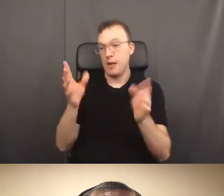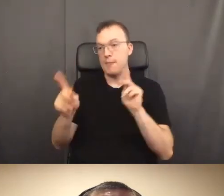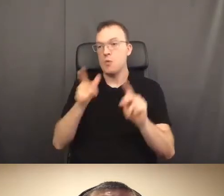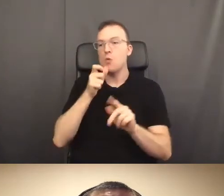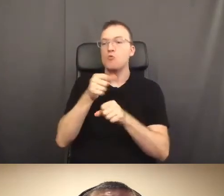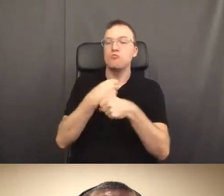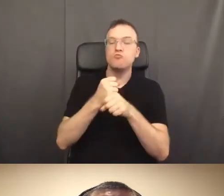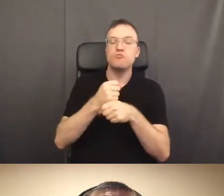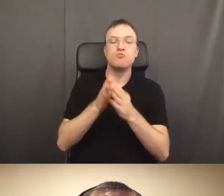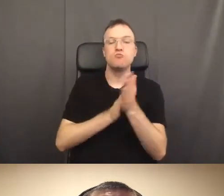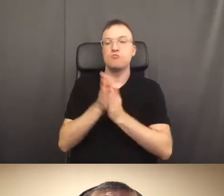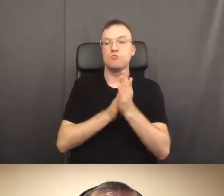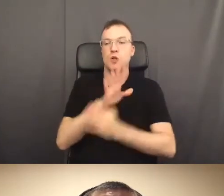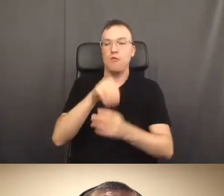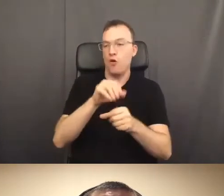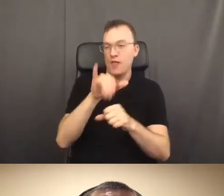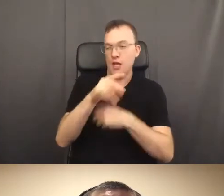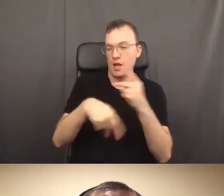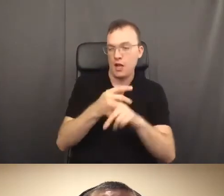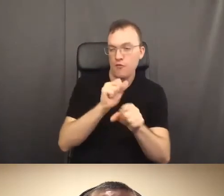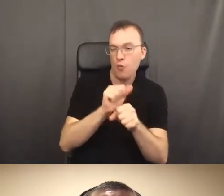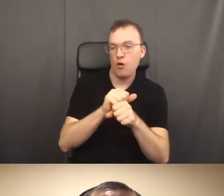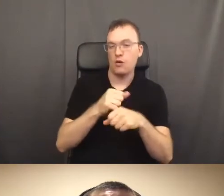films about people with that experience?